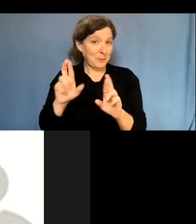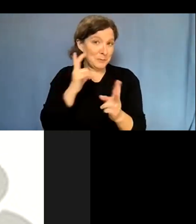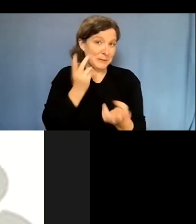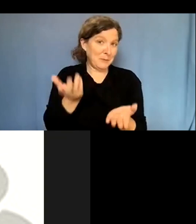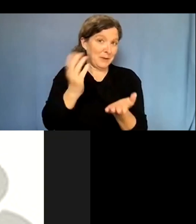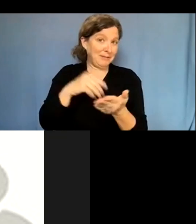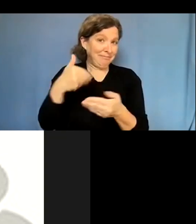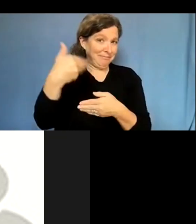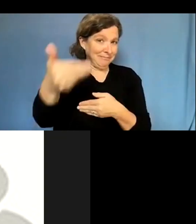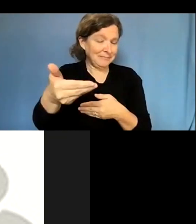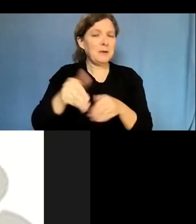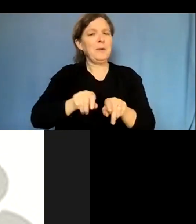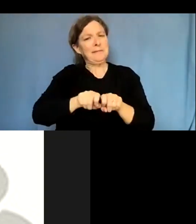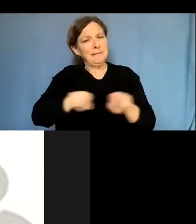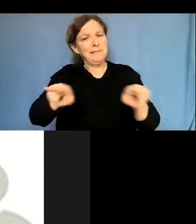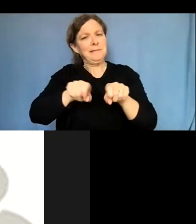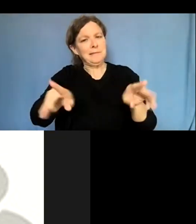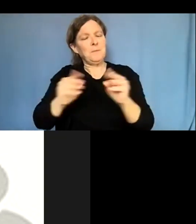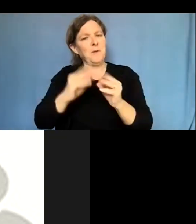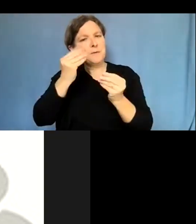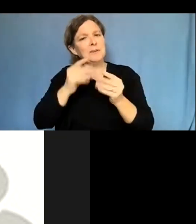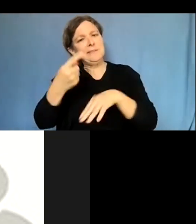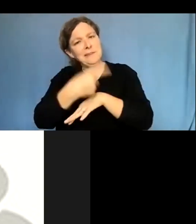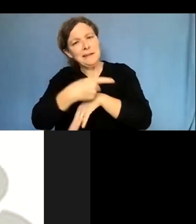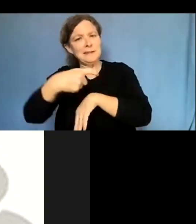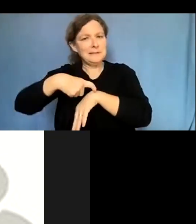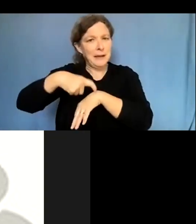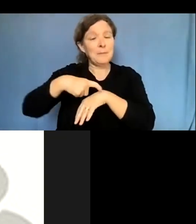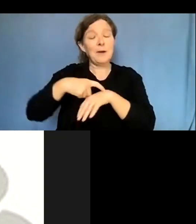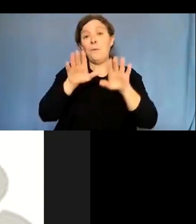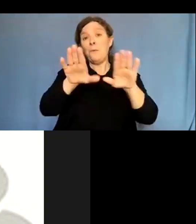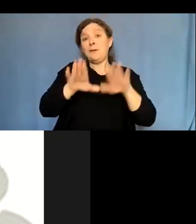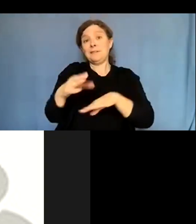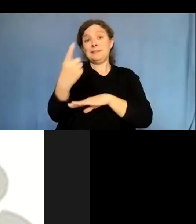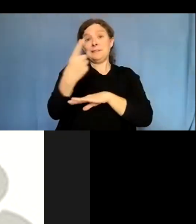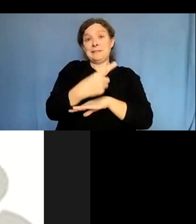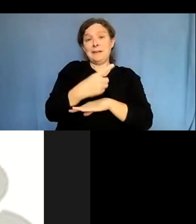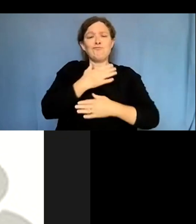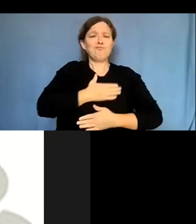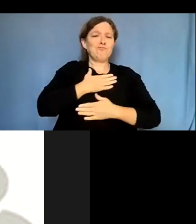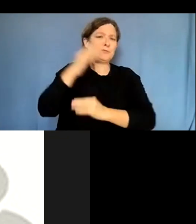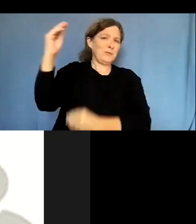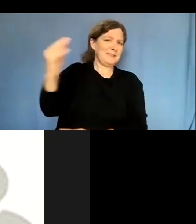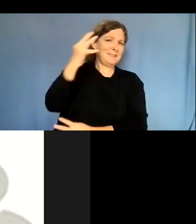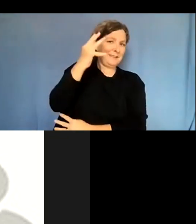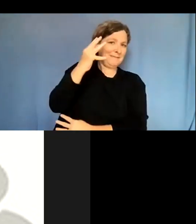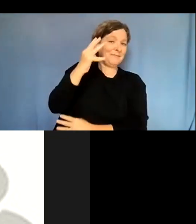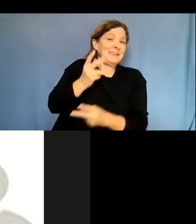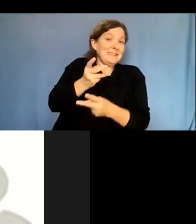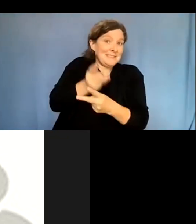there. We will send you some more information about the next session. Have a wonderful day and enjoy the sunshine. Take